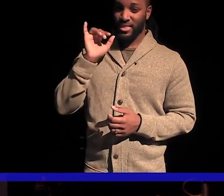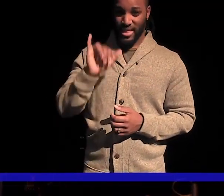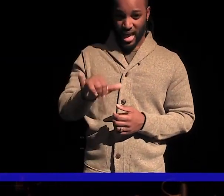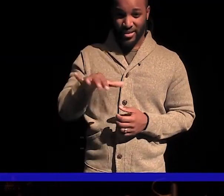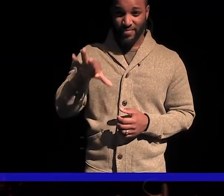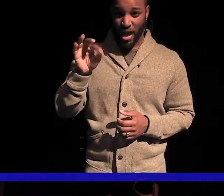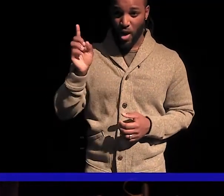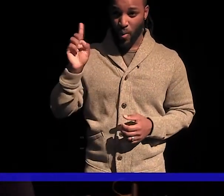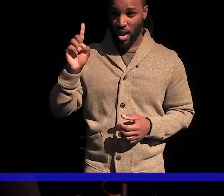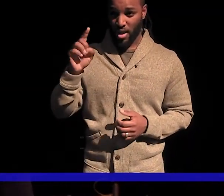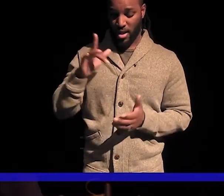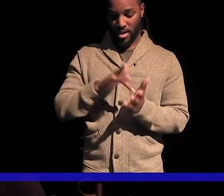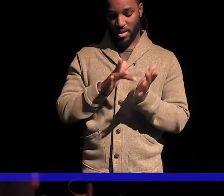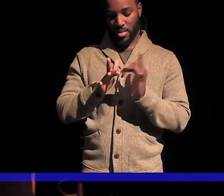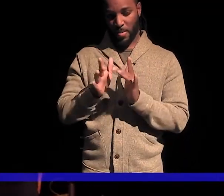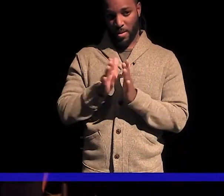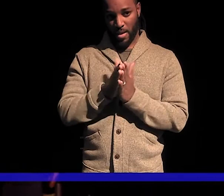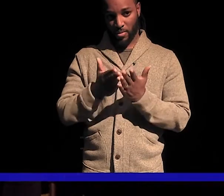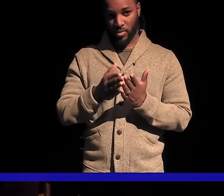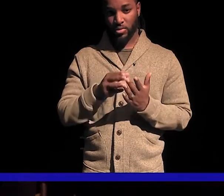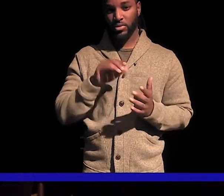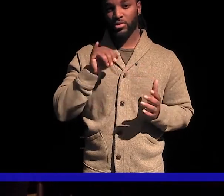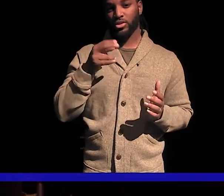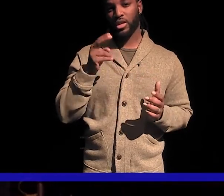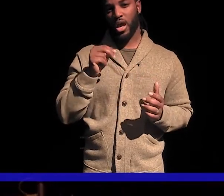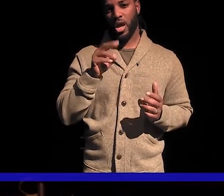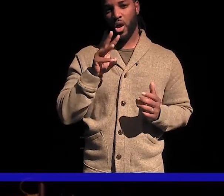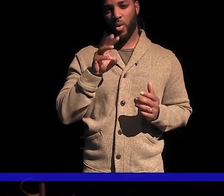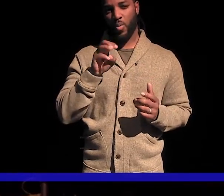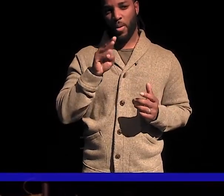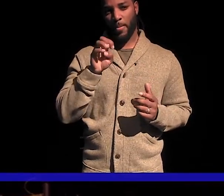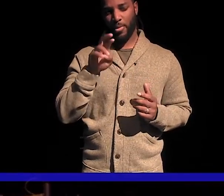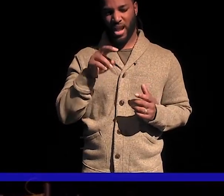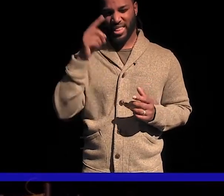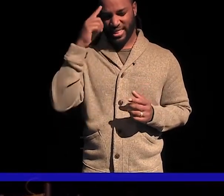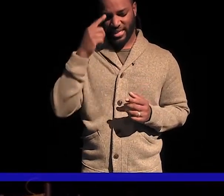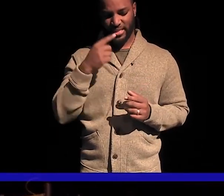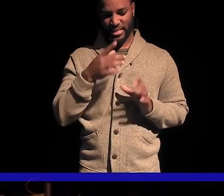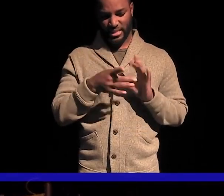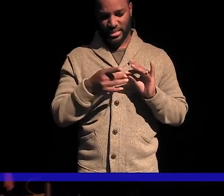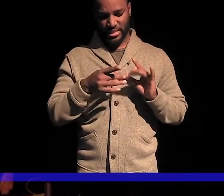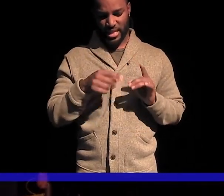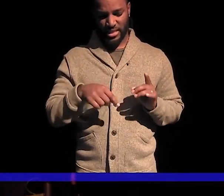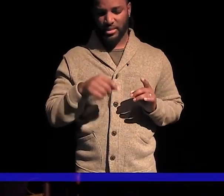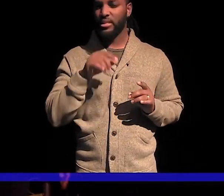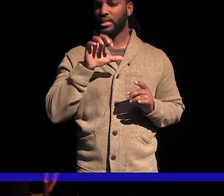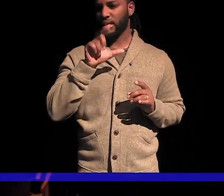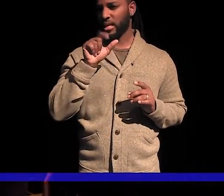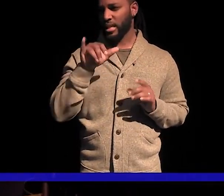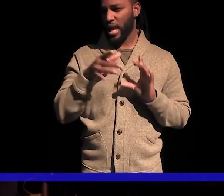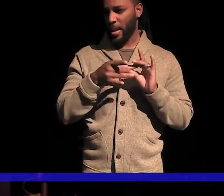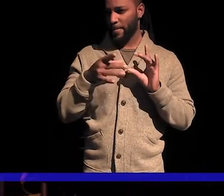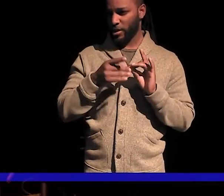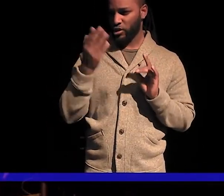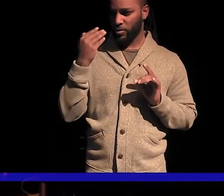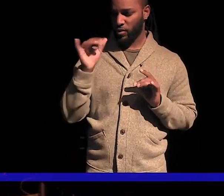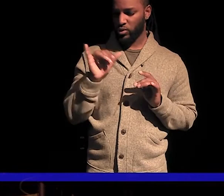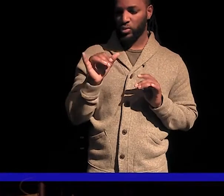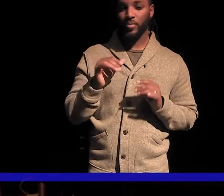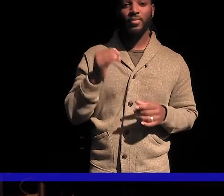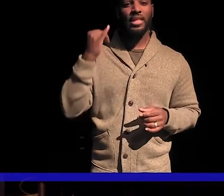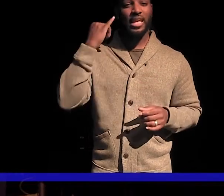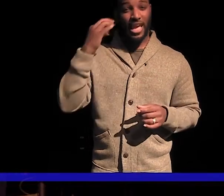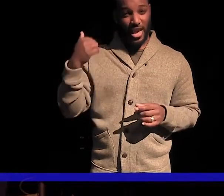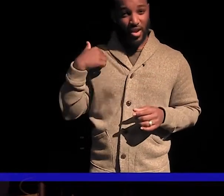Scriptures. John Wimber, as well, I believe he said this, and Clay had mentioned it before, right? That if we